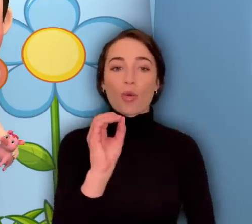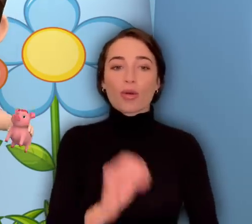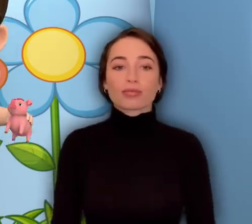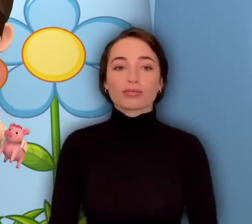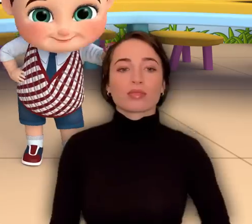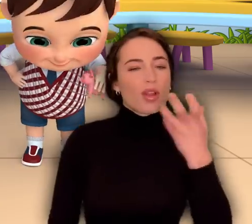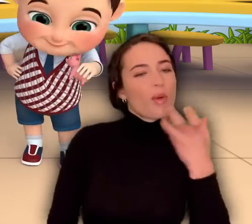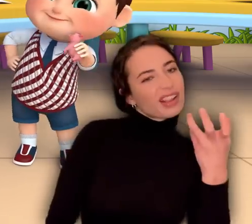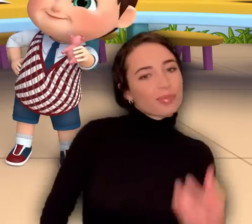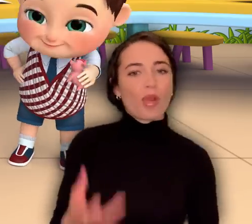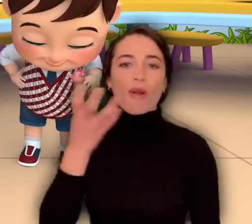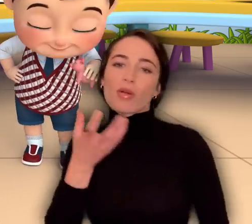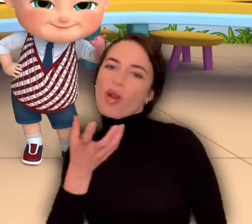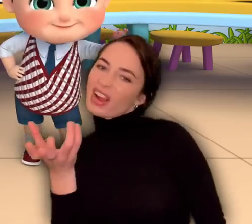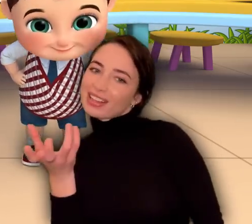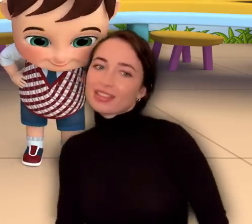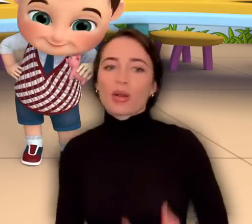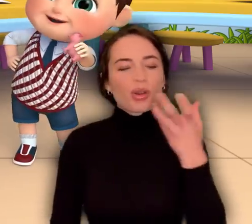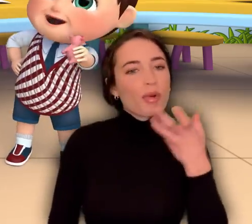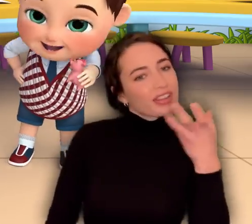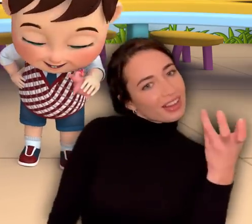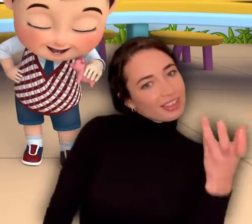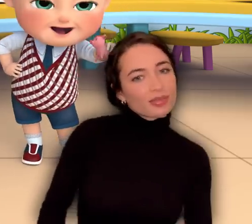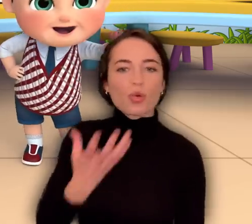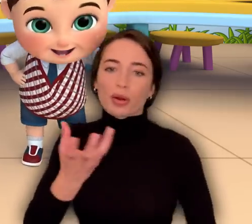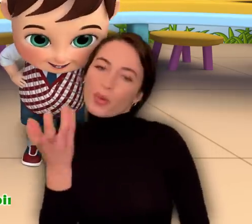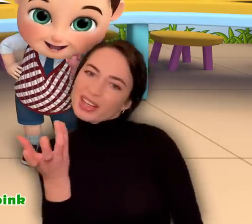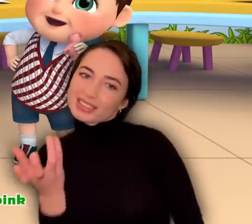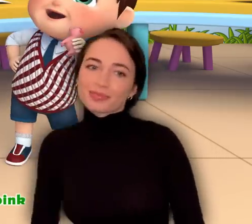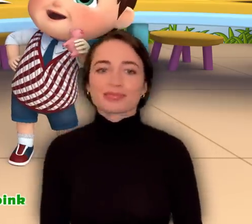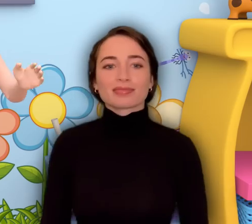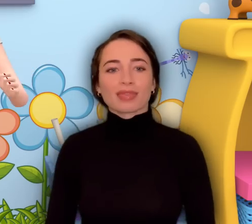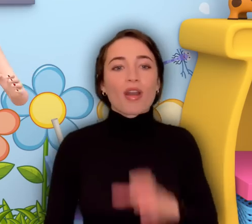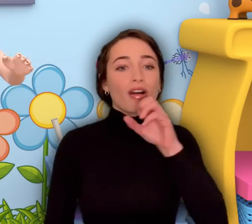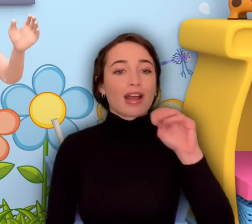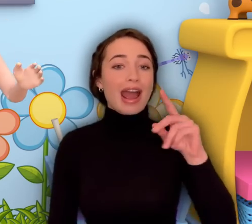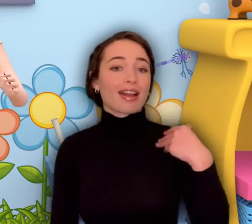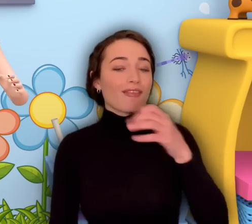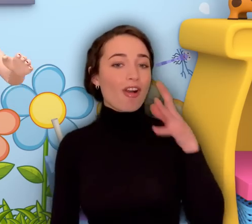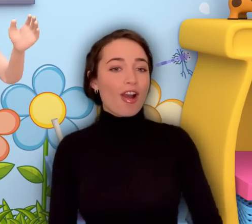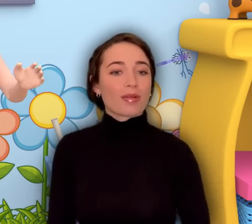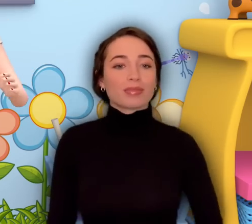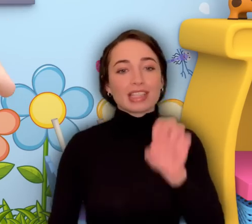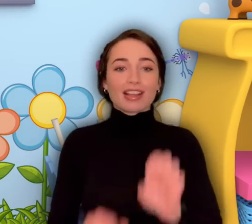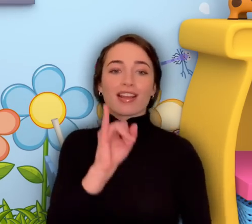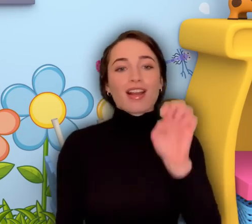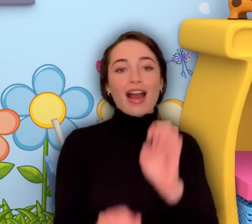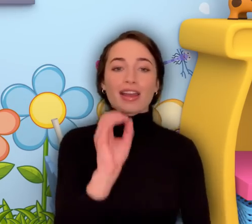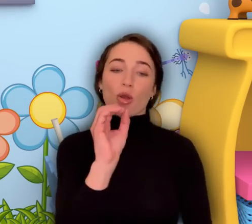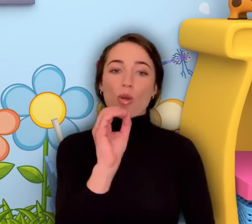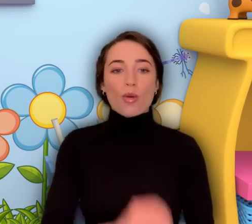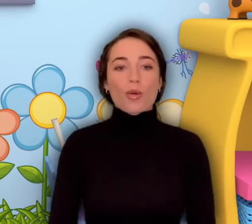e-i-e-i-o with an oink oink here and an oink oink there you're an oink they're annoying everywhere an oink oink old MacDonald had a farm